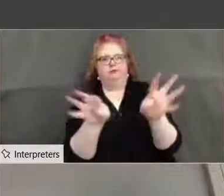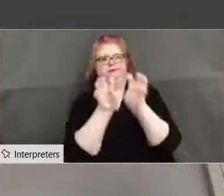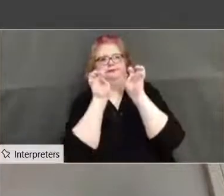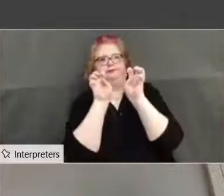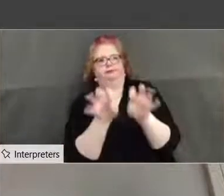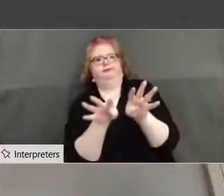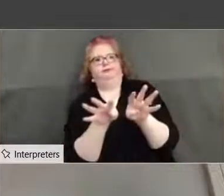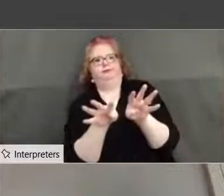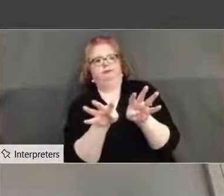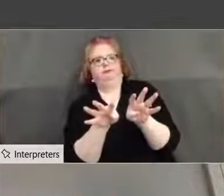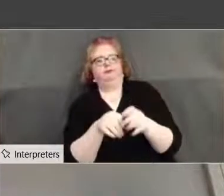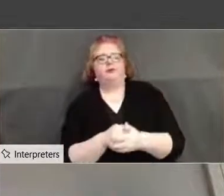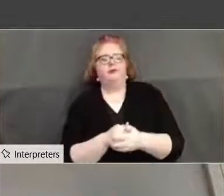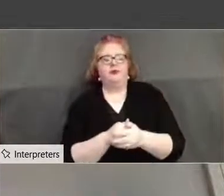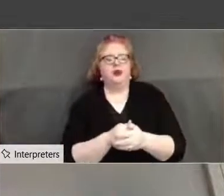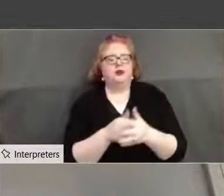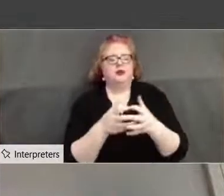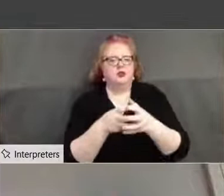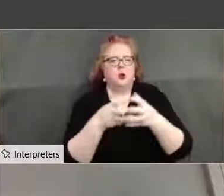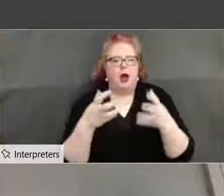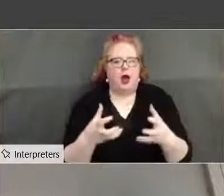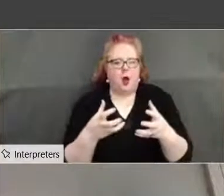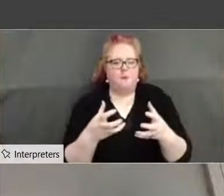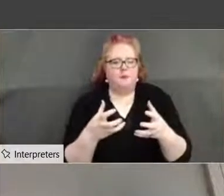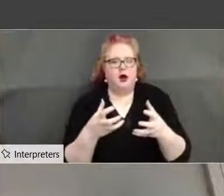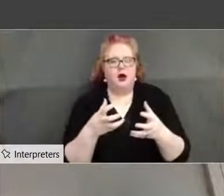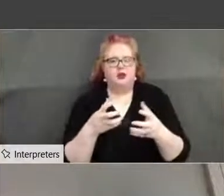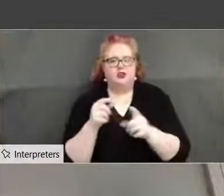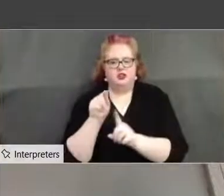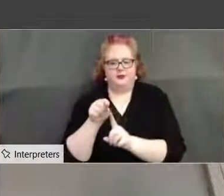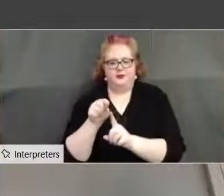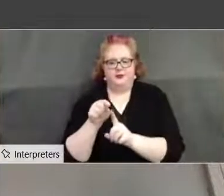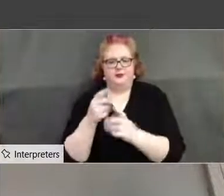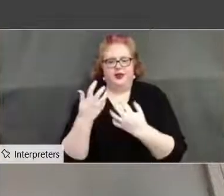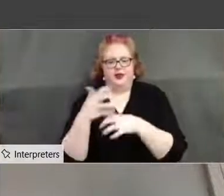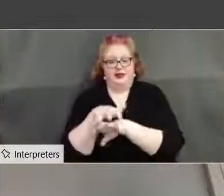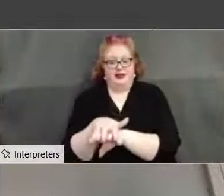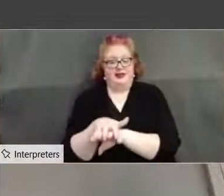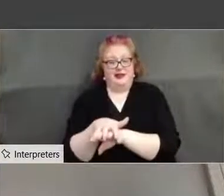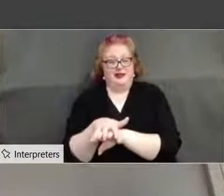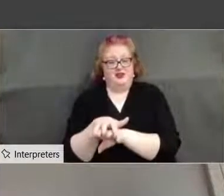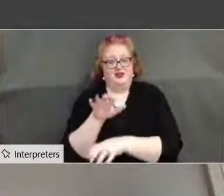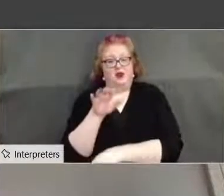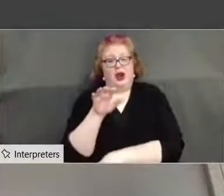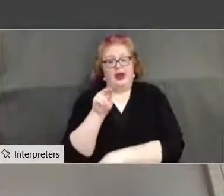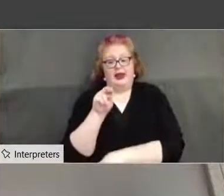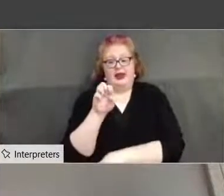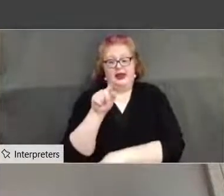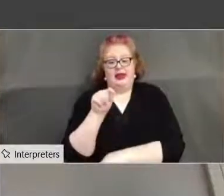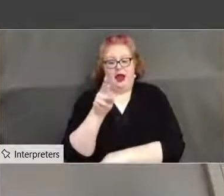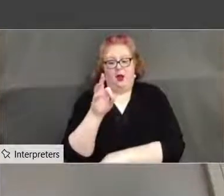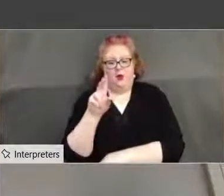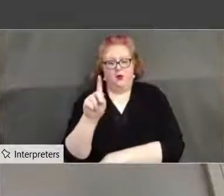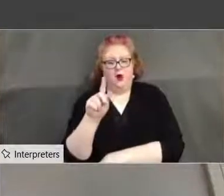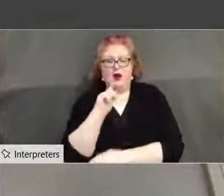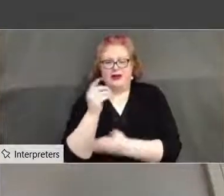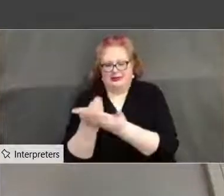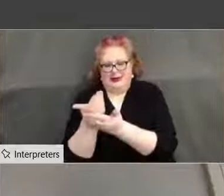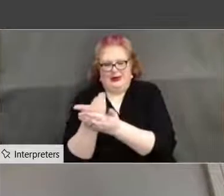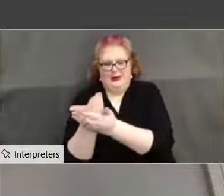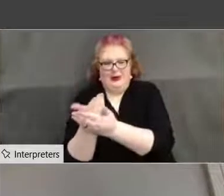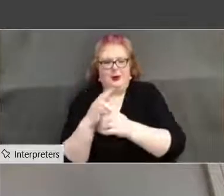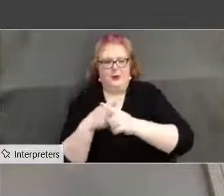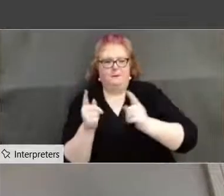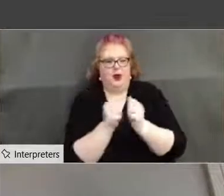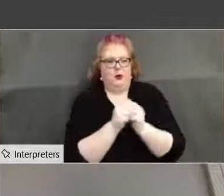much clinically integrated network is fairly new? So between Dean and Tom, how much track